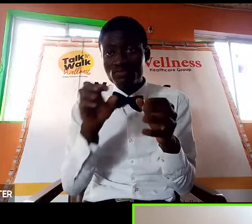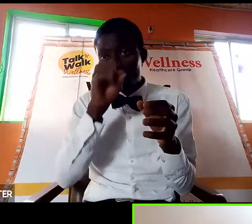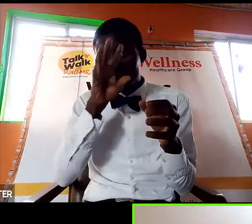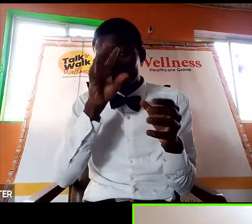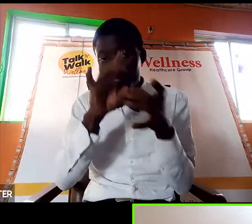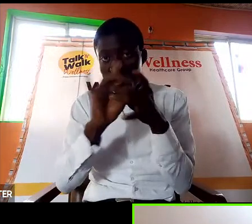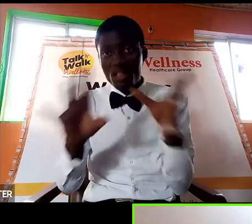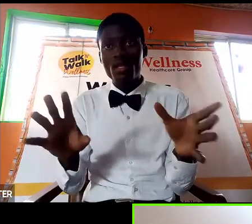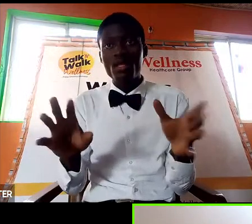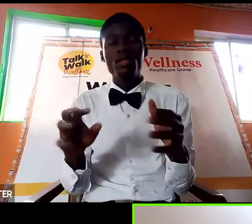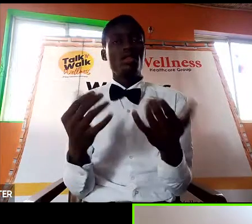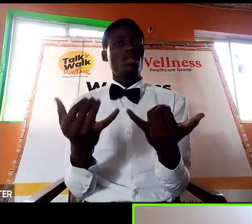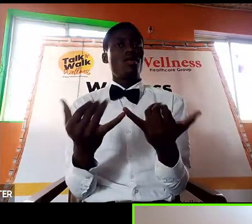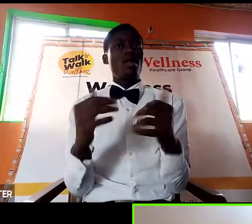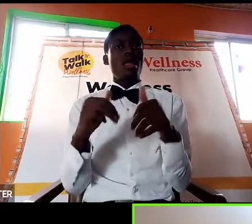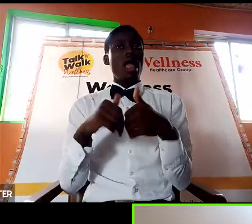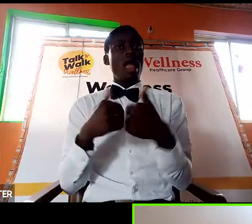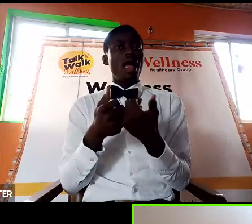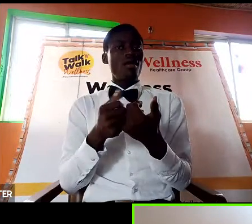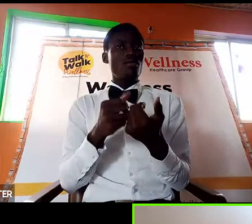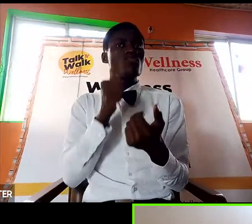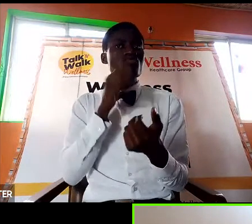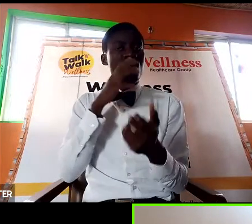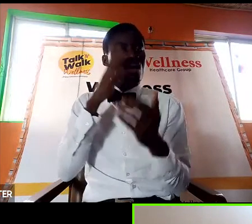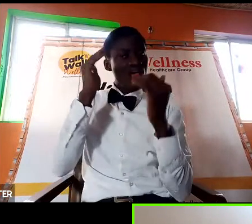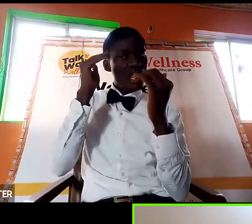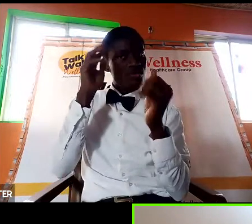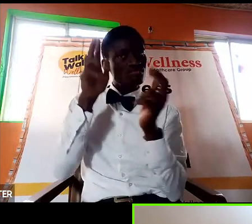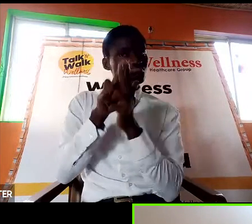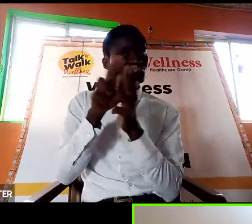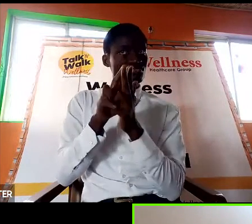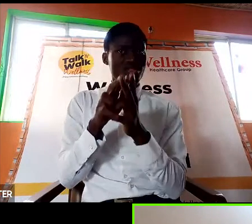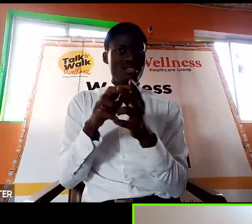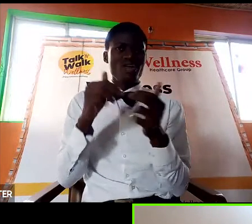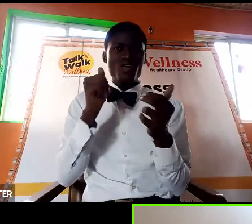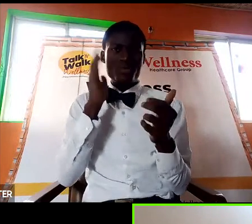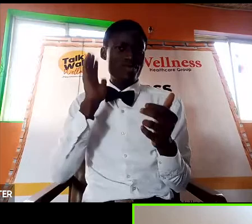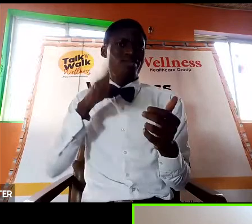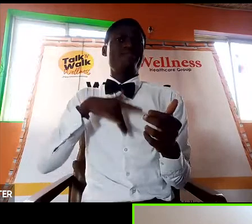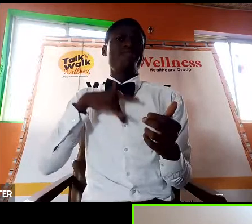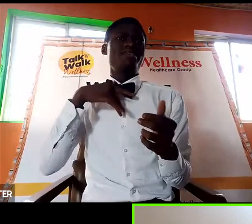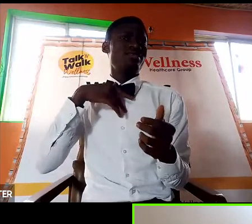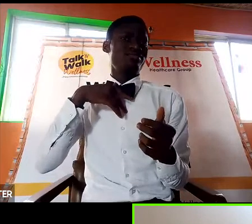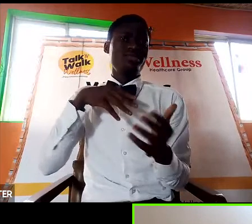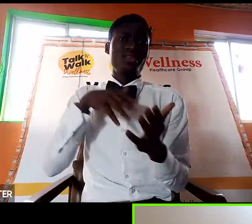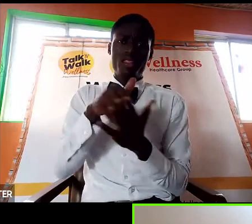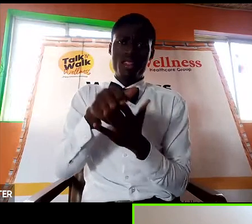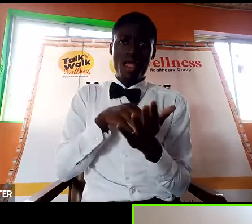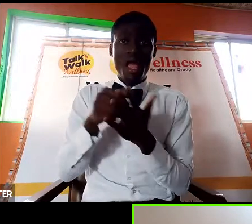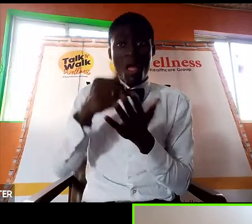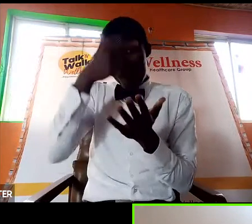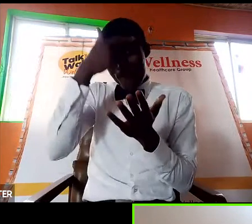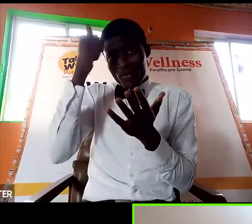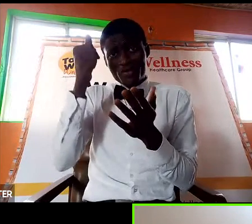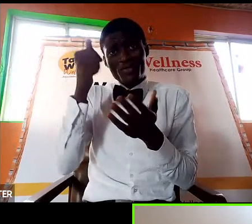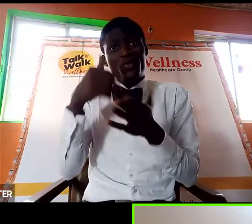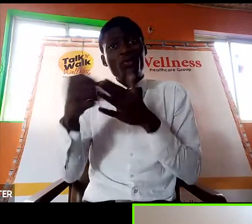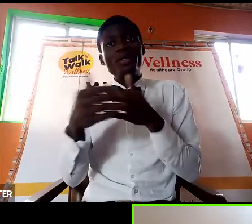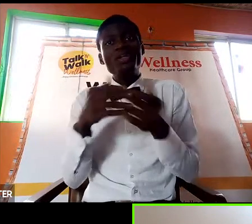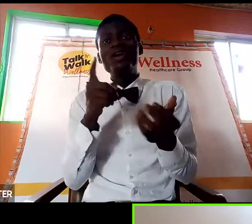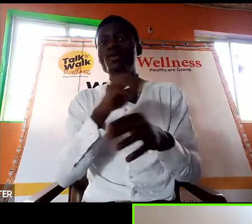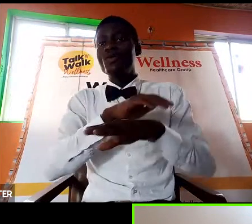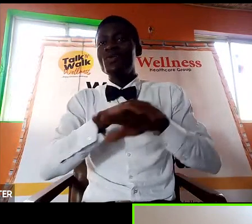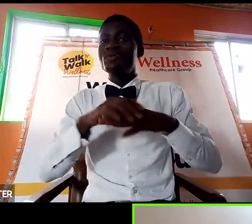it? Why would she get tired? Why would she say she doesn't? What you don't enjoy, you don't miss. How do you miss it? Because you don't even know